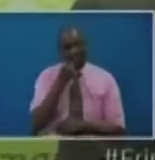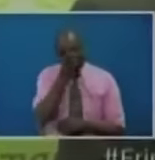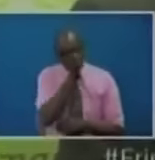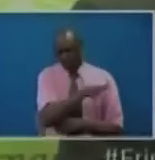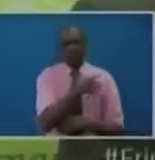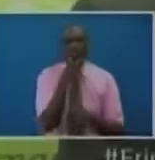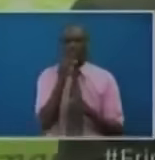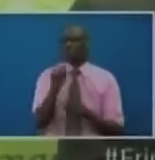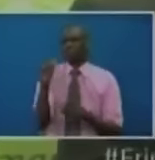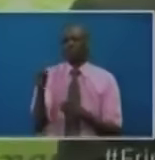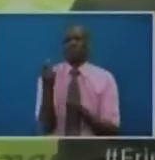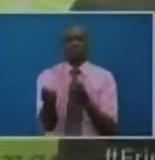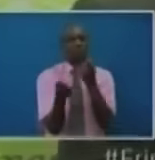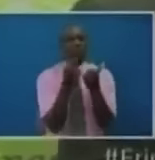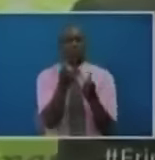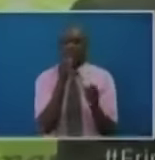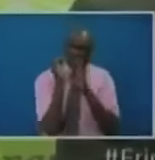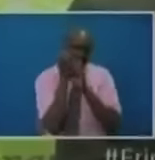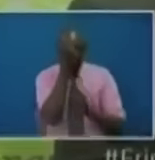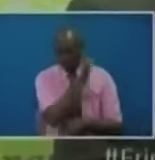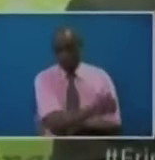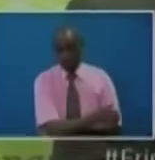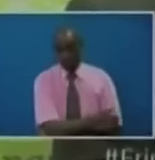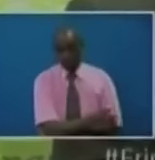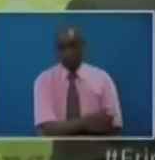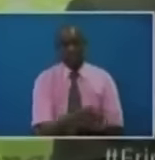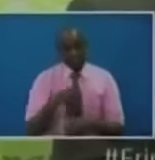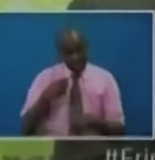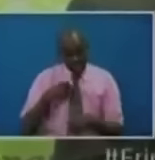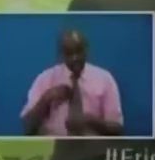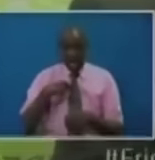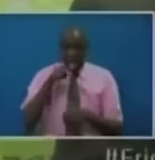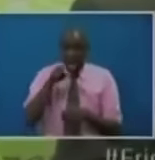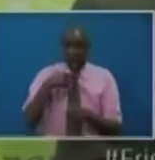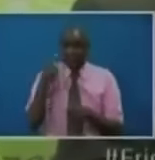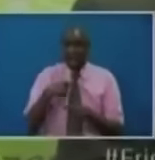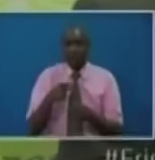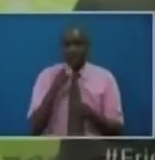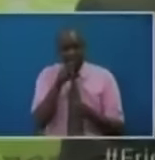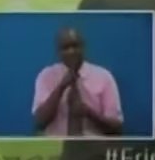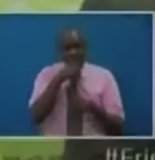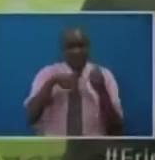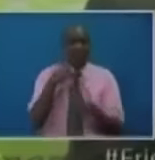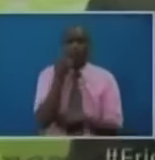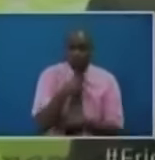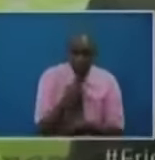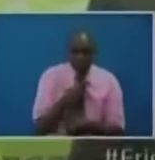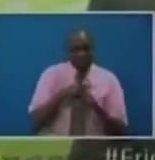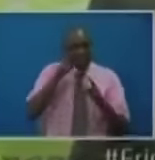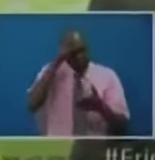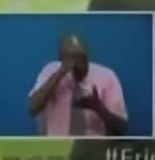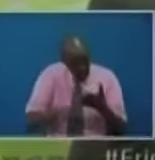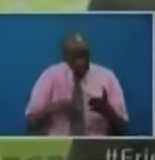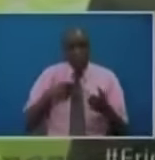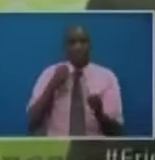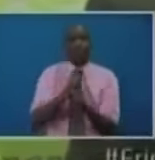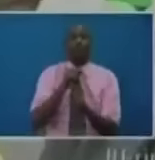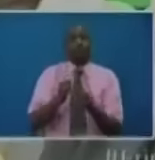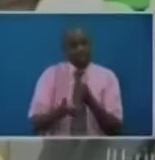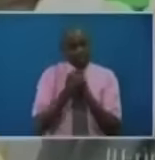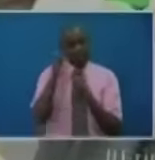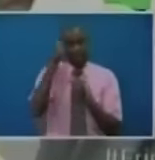pettiness. The question is not about who, but what we do for